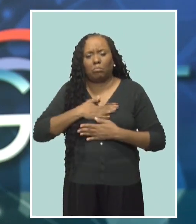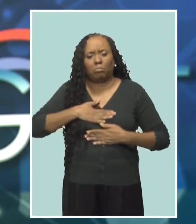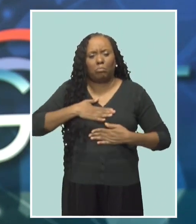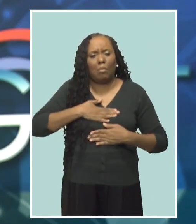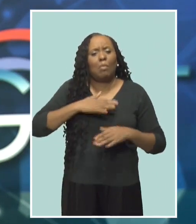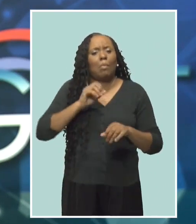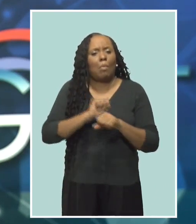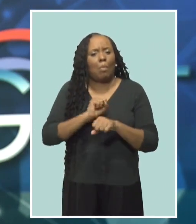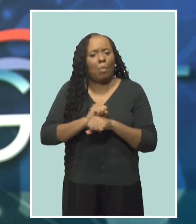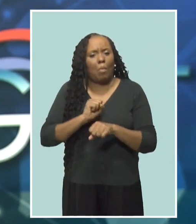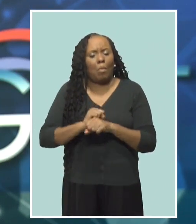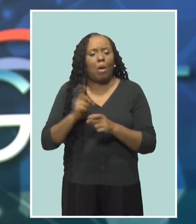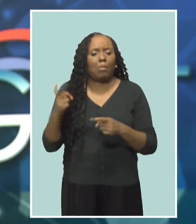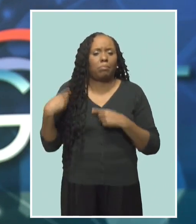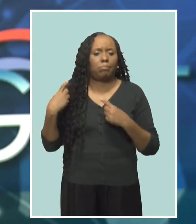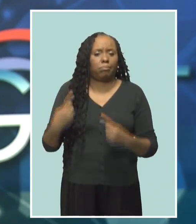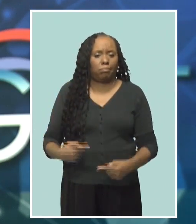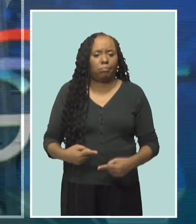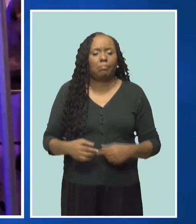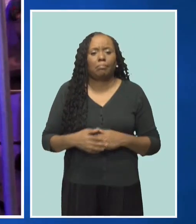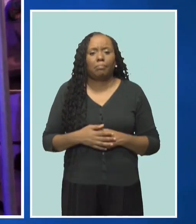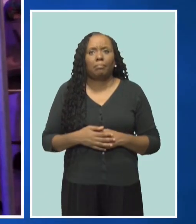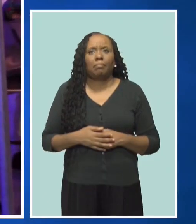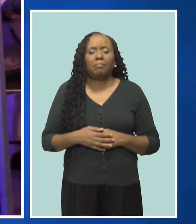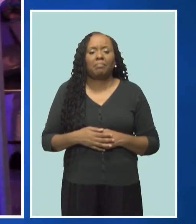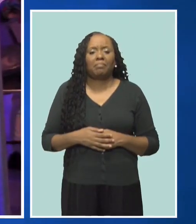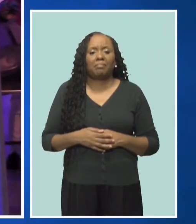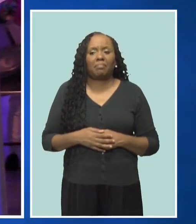work. Akeem Klinkett tells us more.